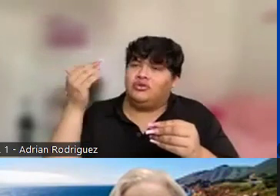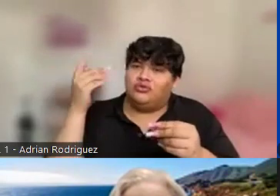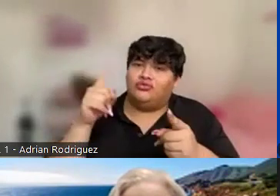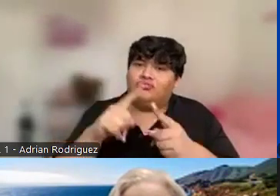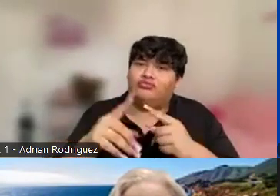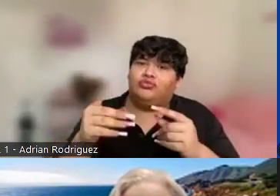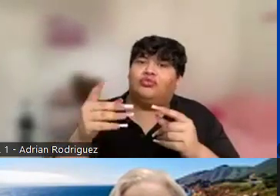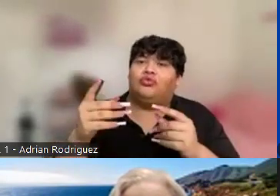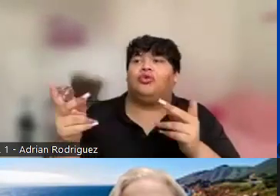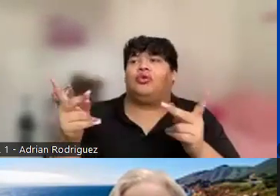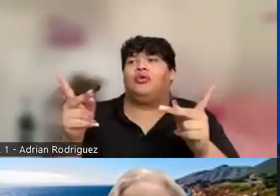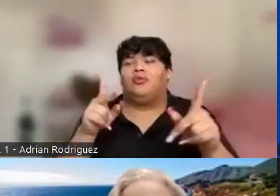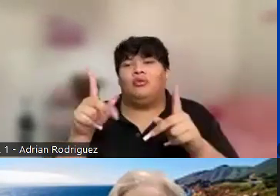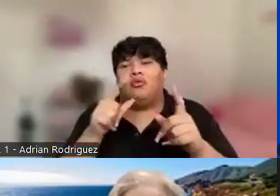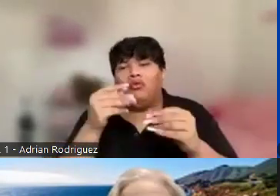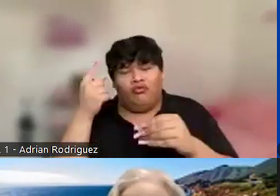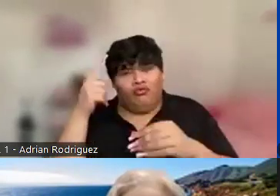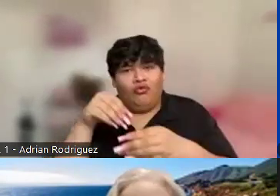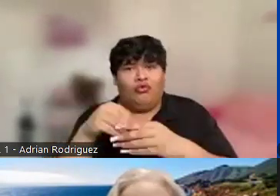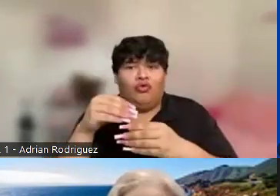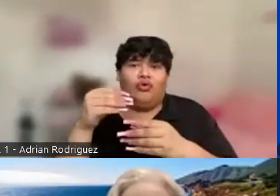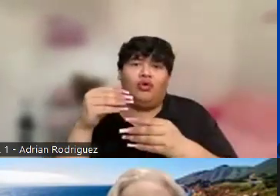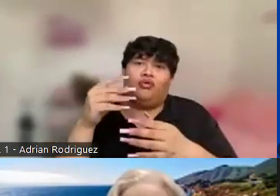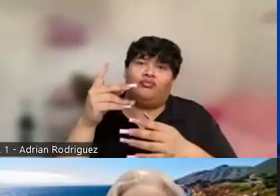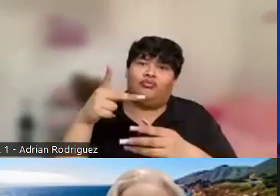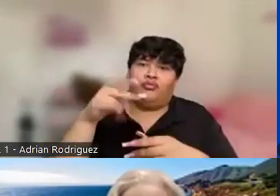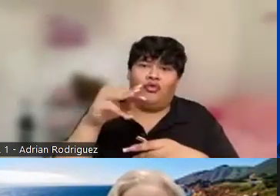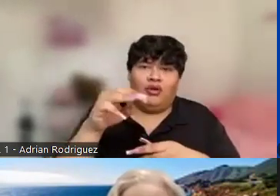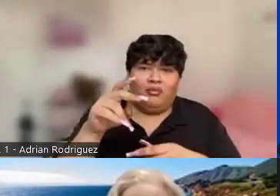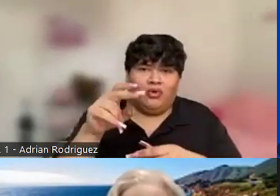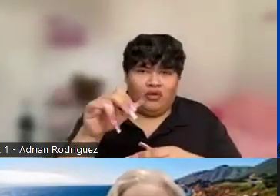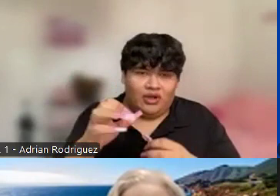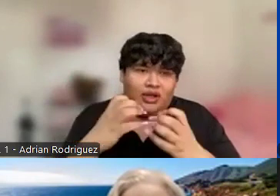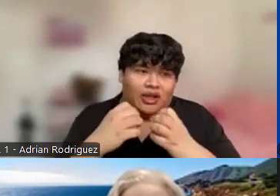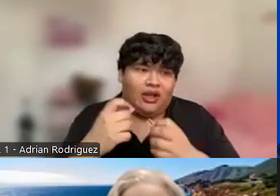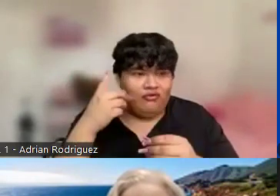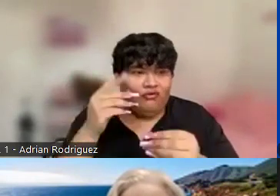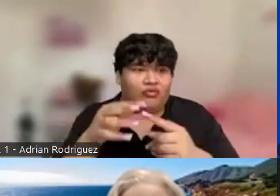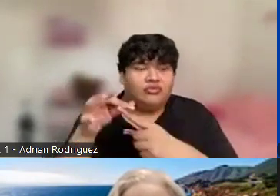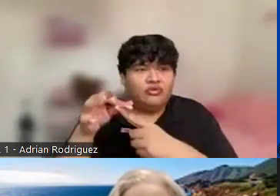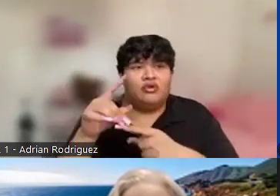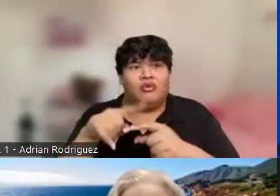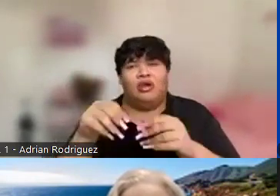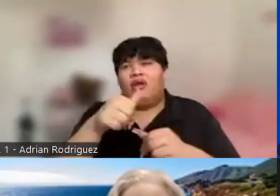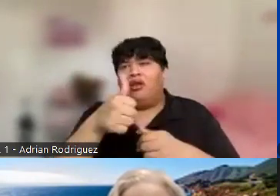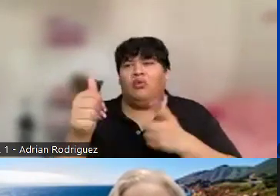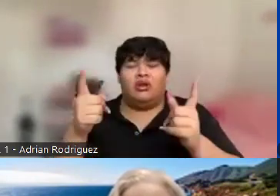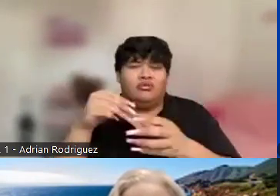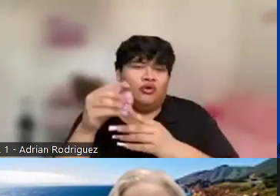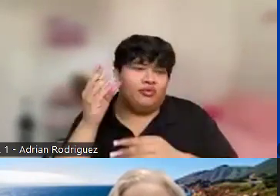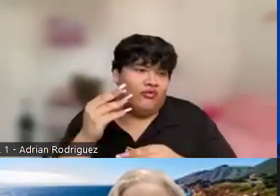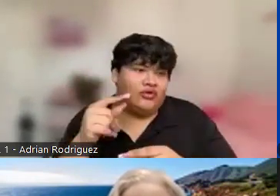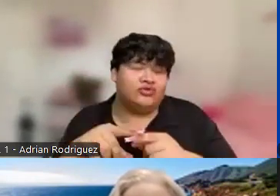training amongst primary care in specific, but it is definitely open to anyone that's a professional and does offer